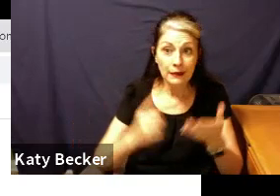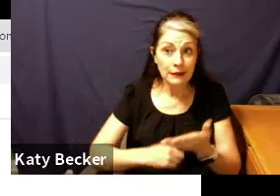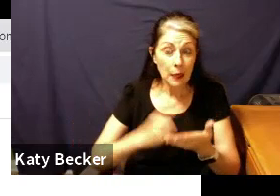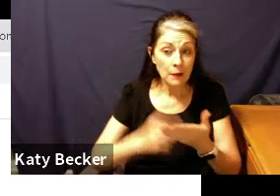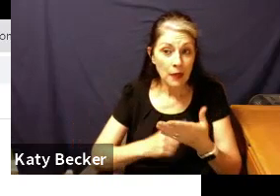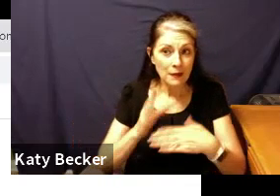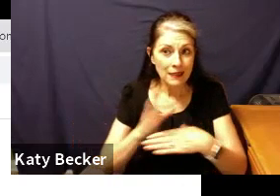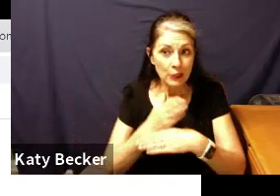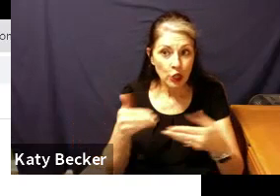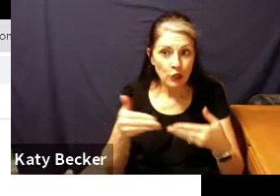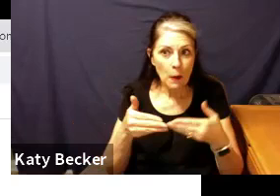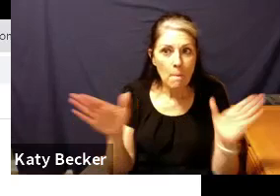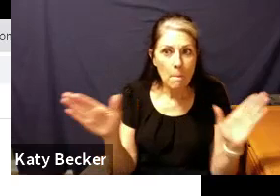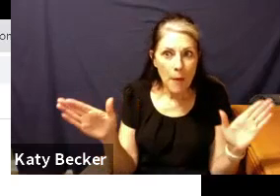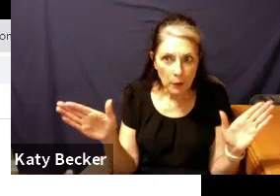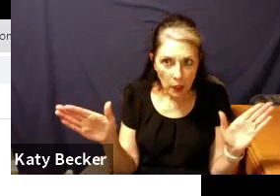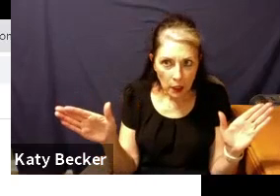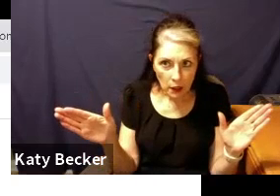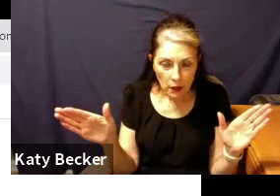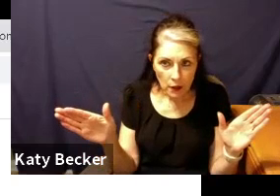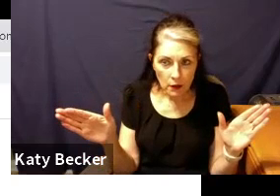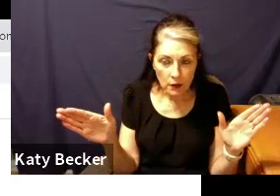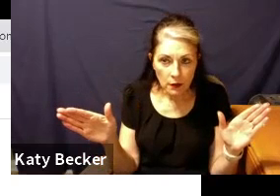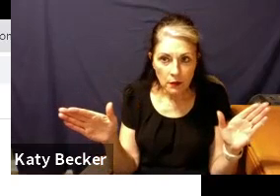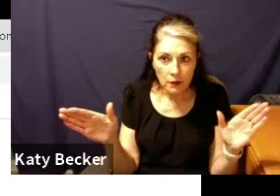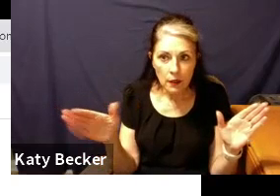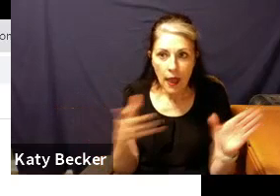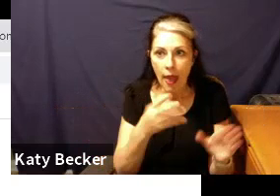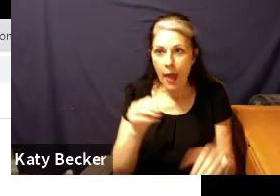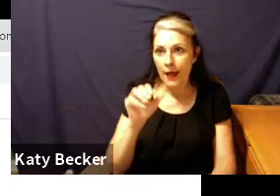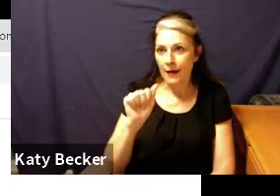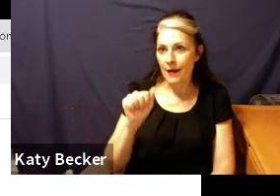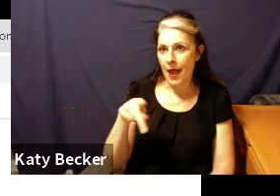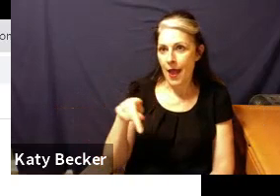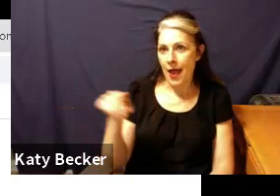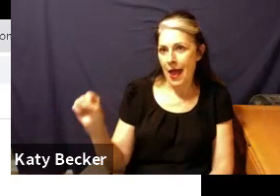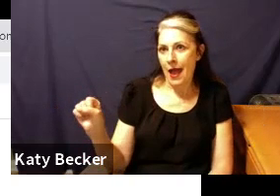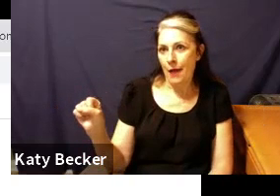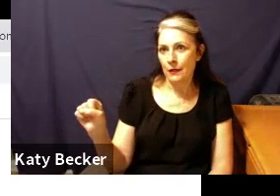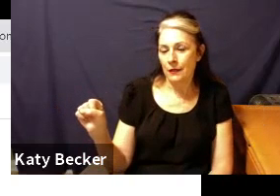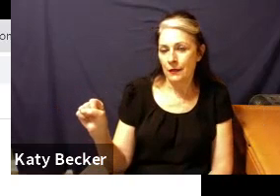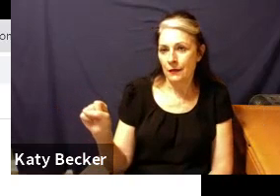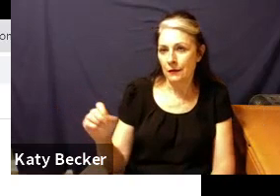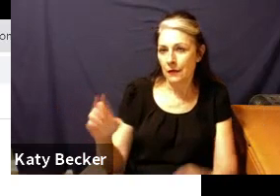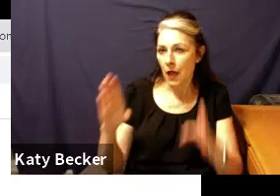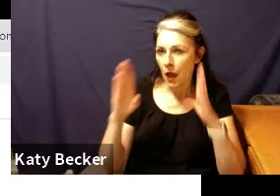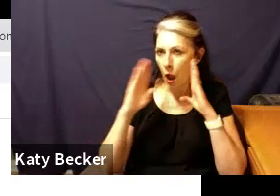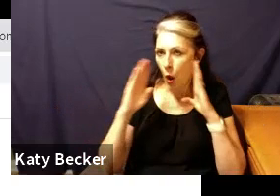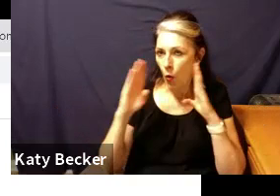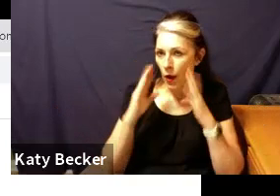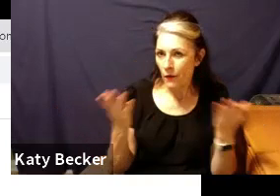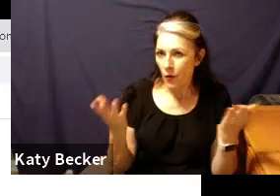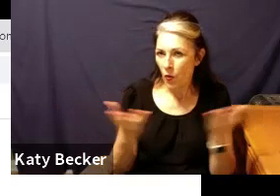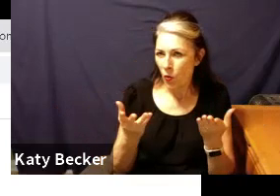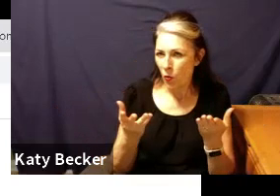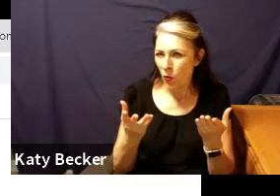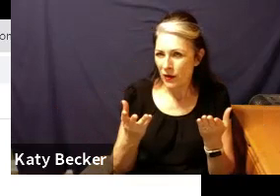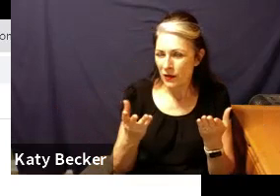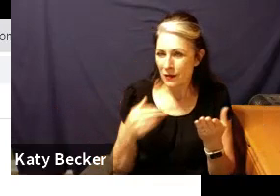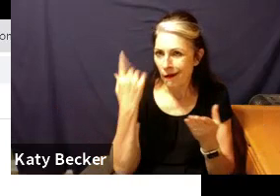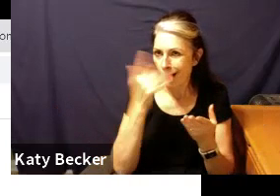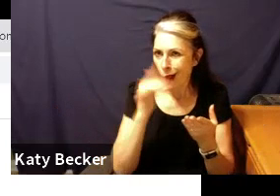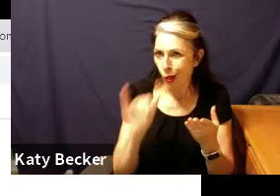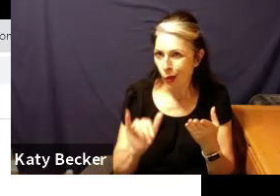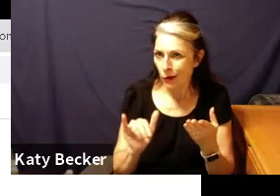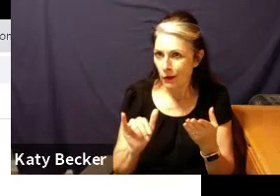shared in the public and through apps. And so we want them to be aware of what that is like and ways that